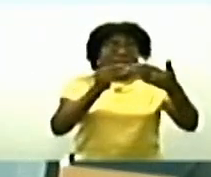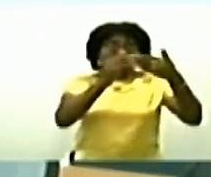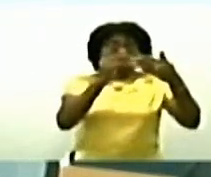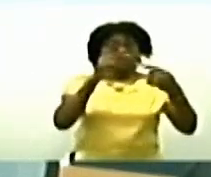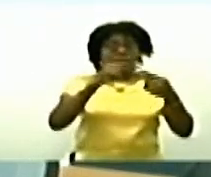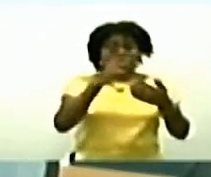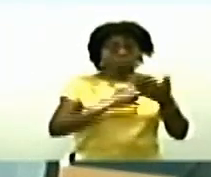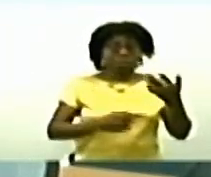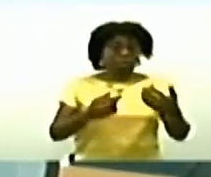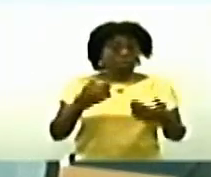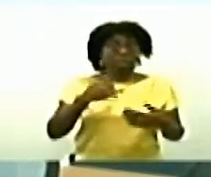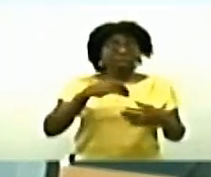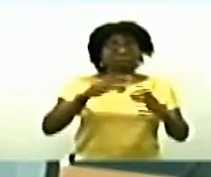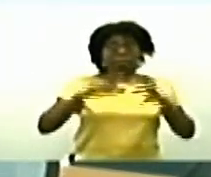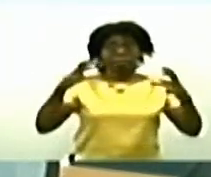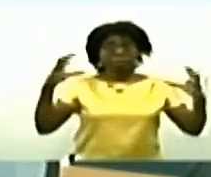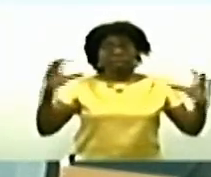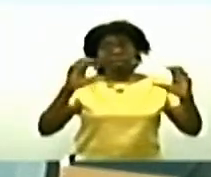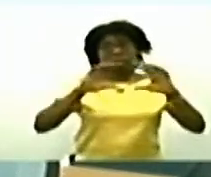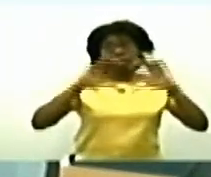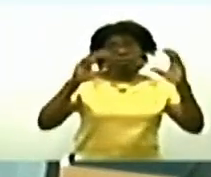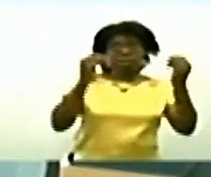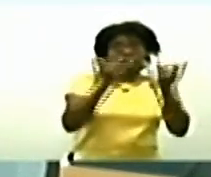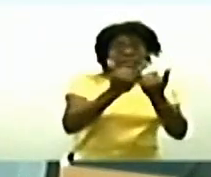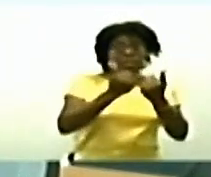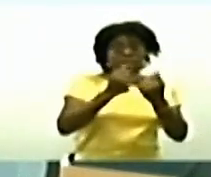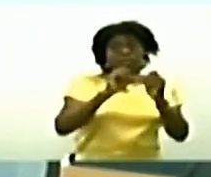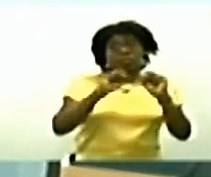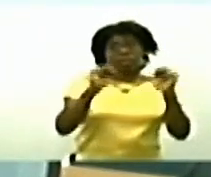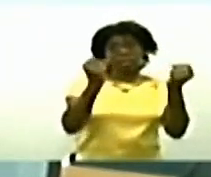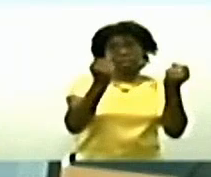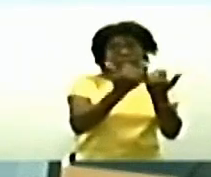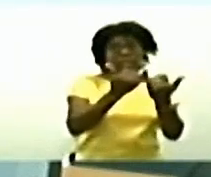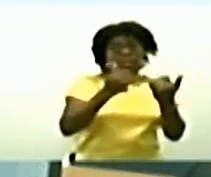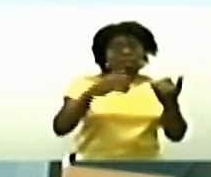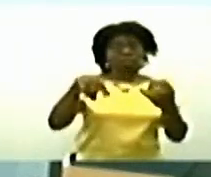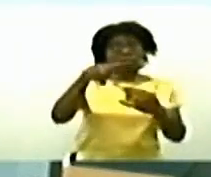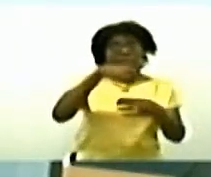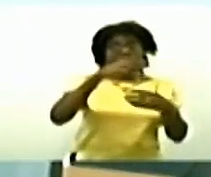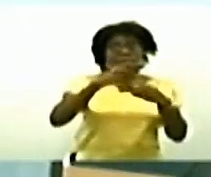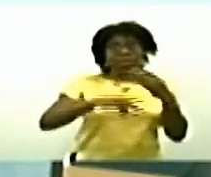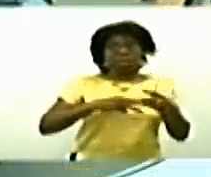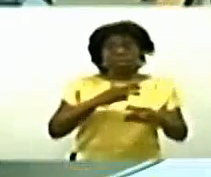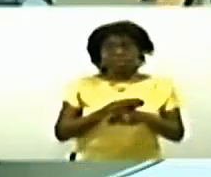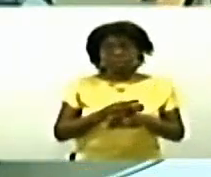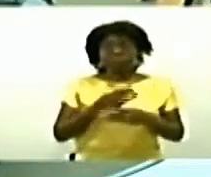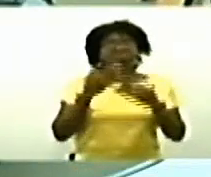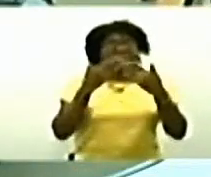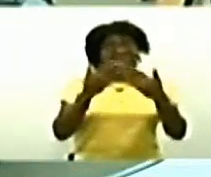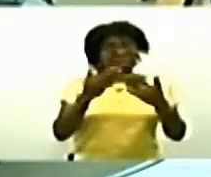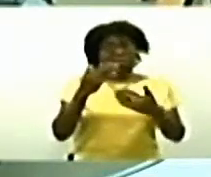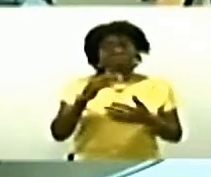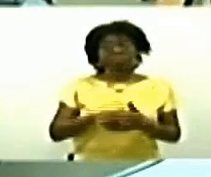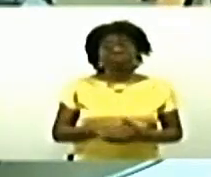in the bigger societies around the world. I thank you.